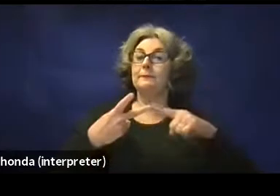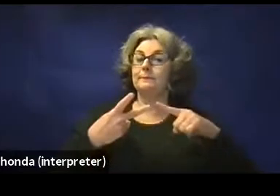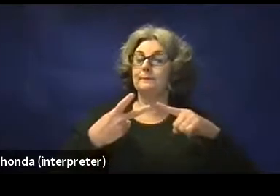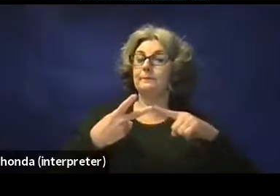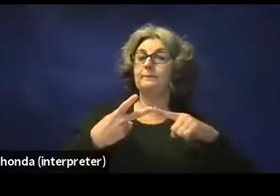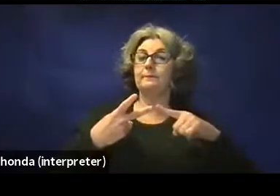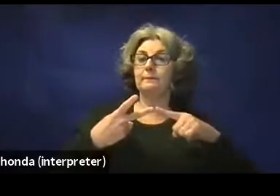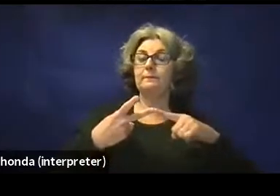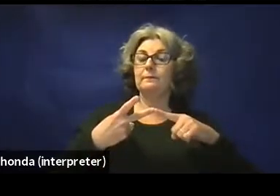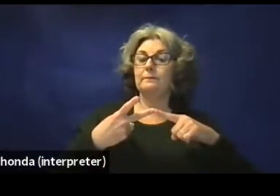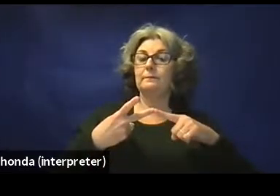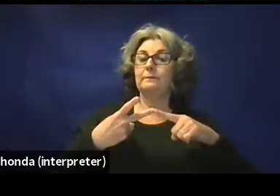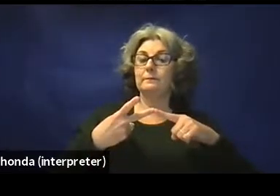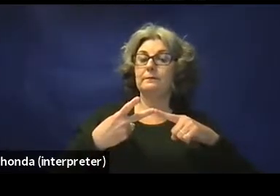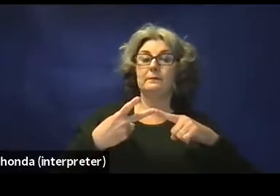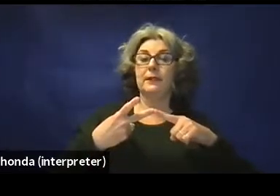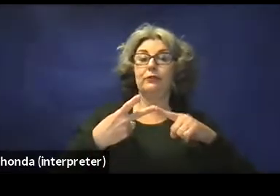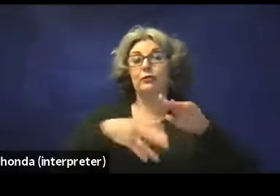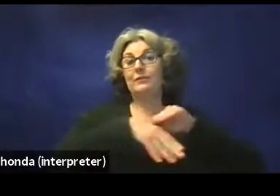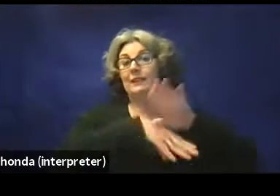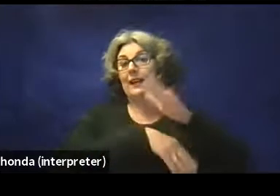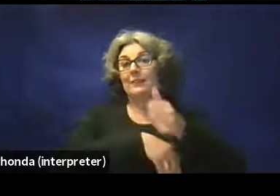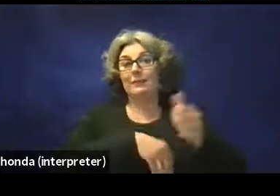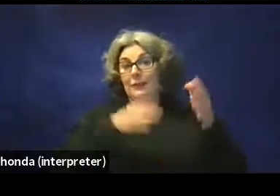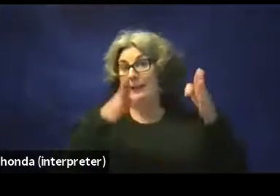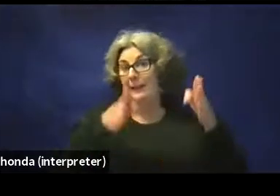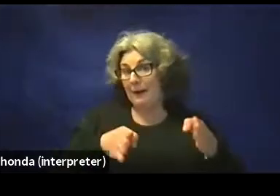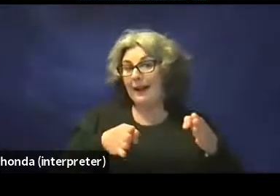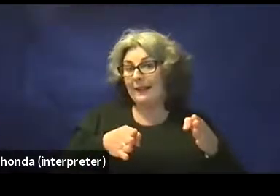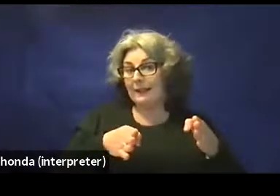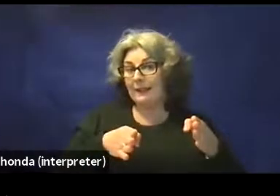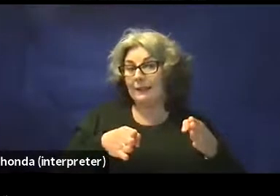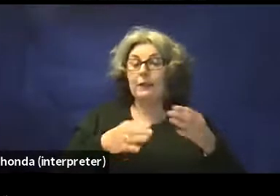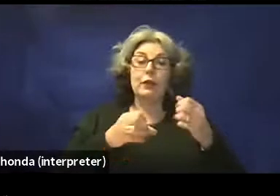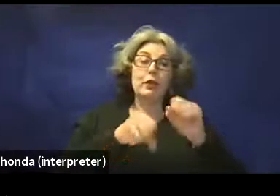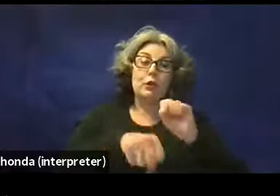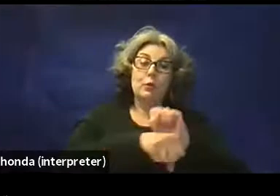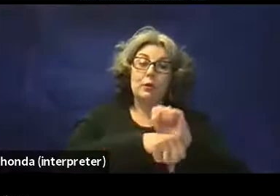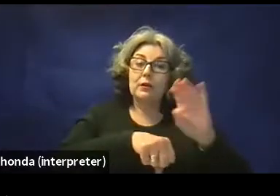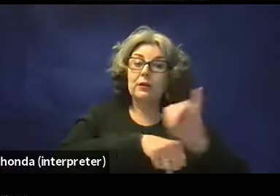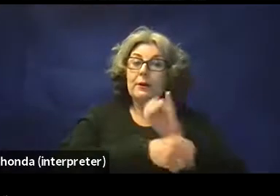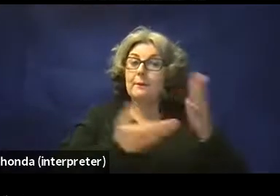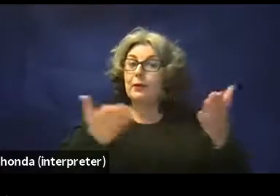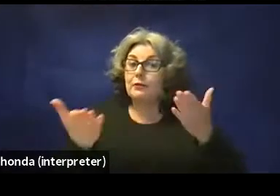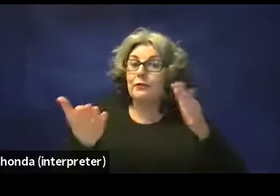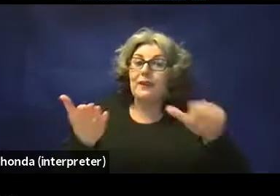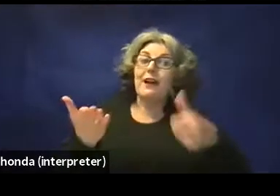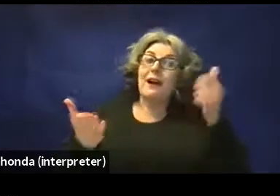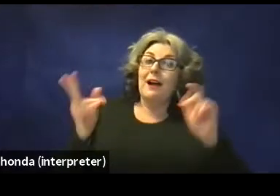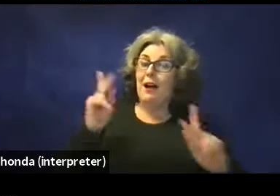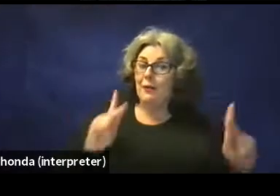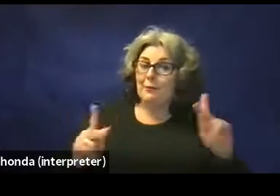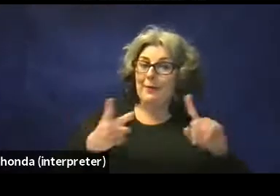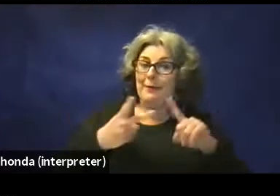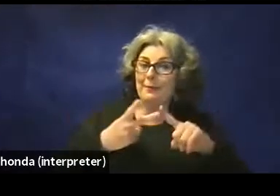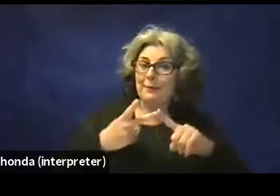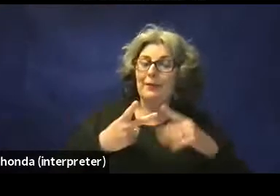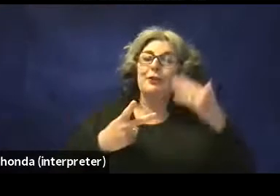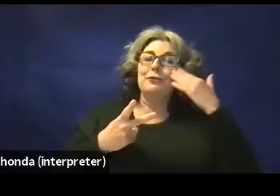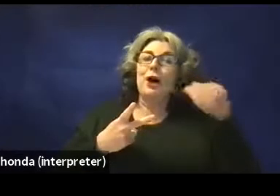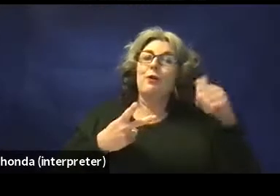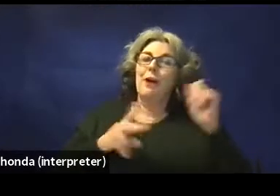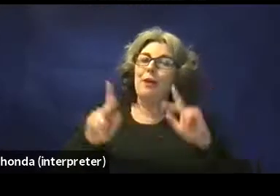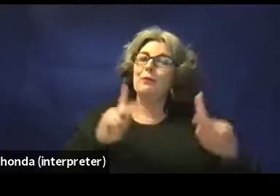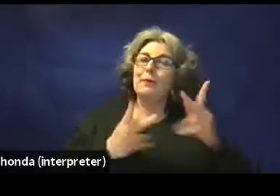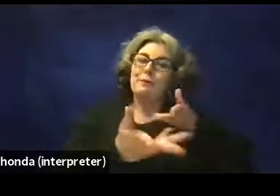really just give advice to anybody who wants to go into an industry that is about serving other people is to get to know other